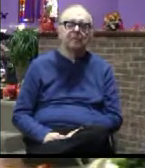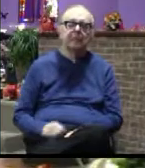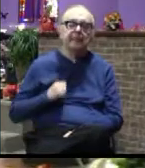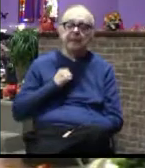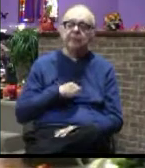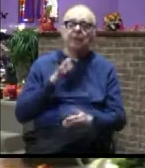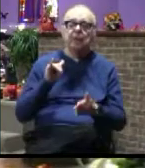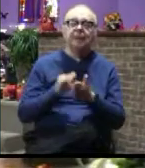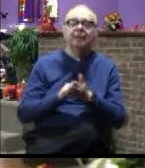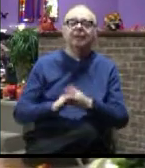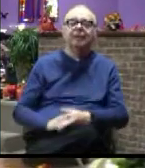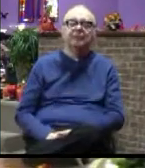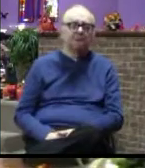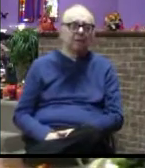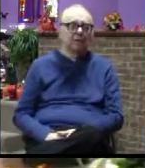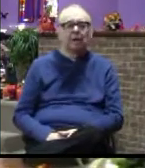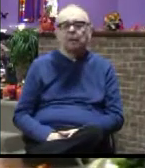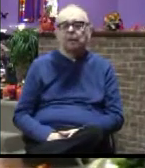Sorry about that.